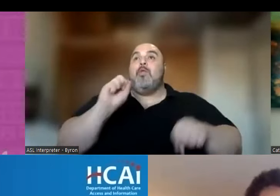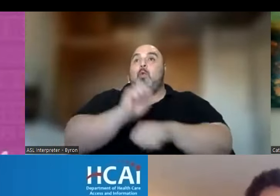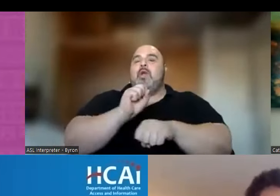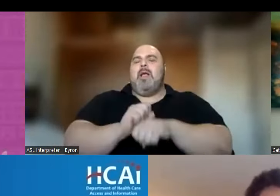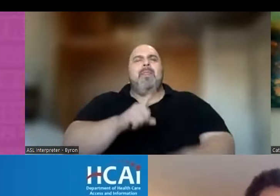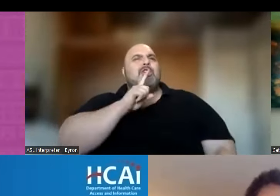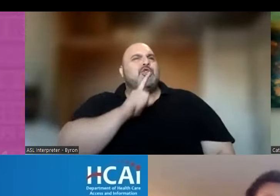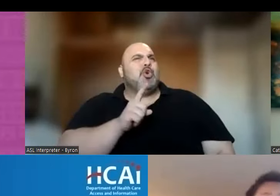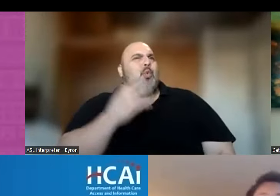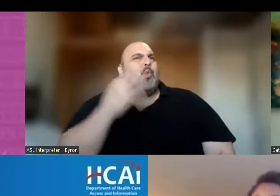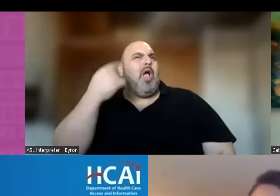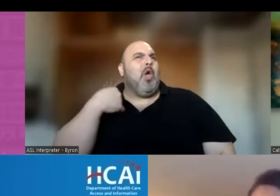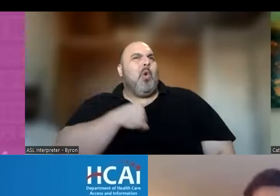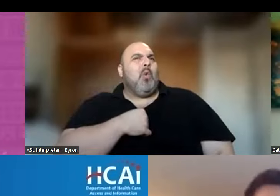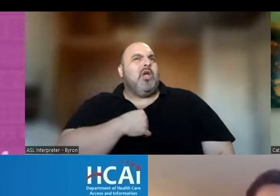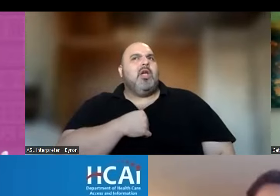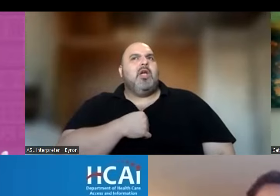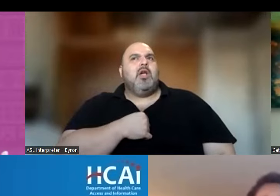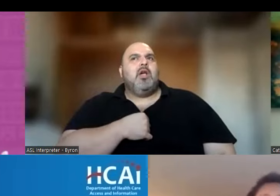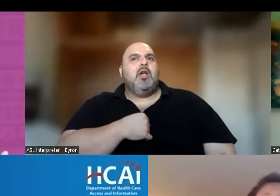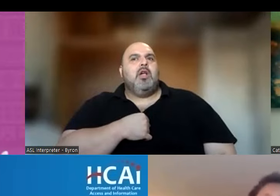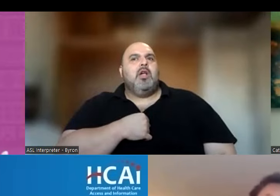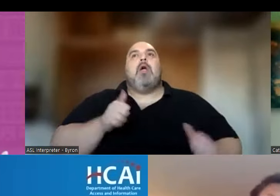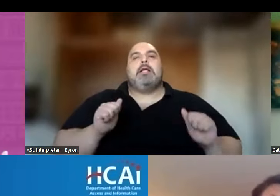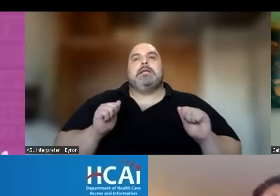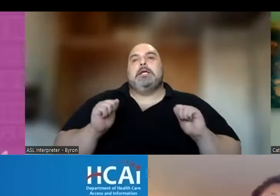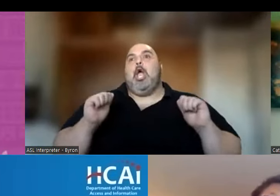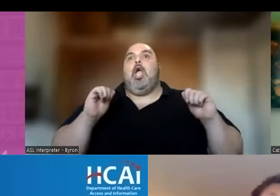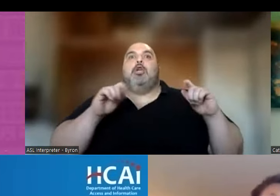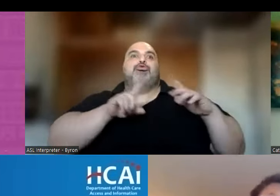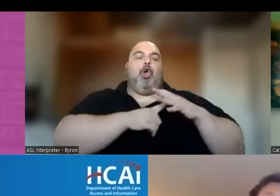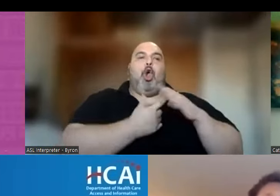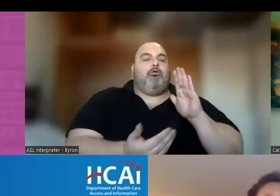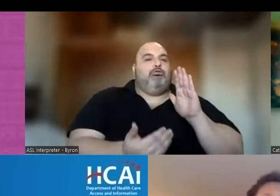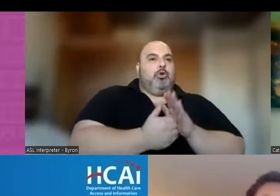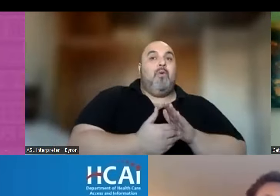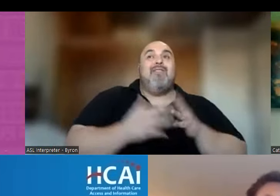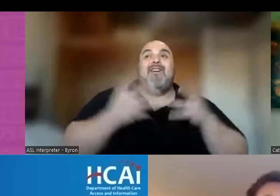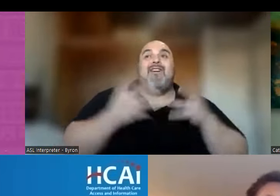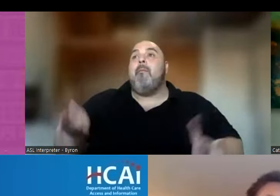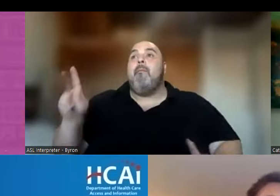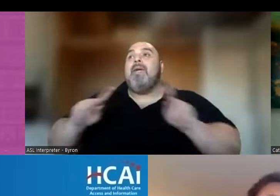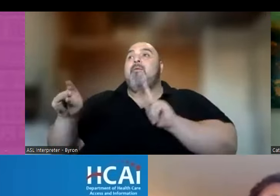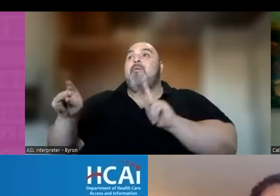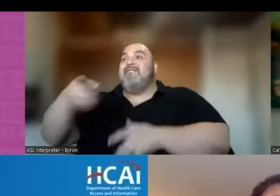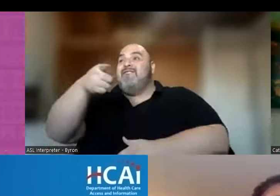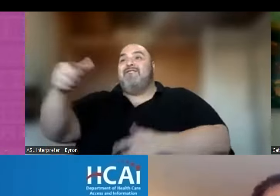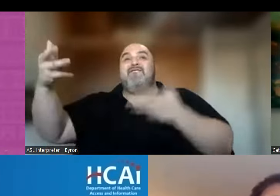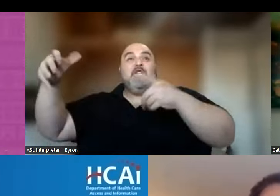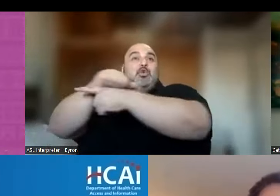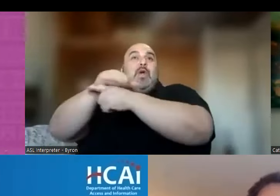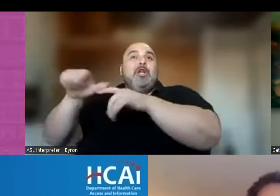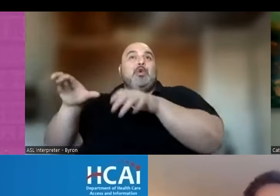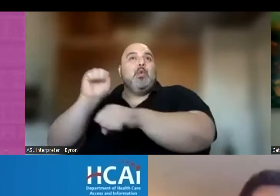why we are reinventing the wheel when we already have the people that's out there that's trained to do this work. And I think we